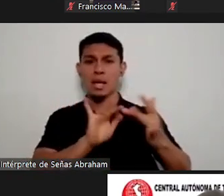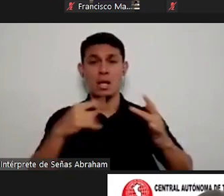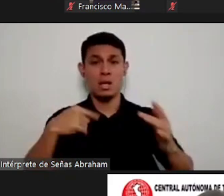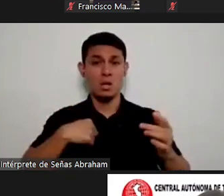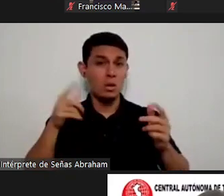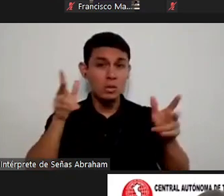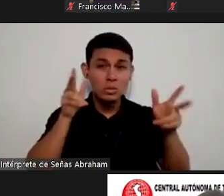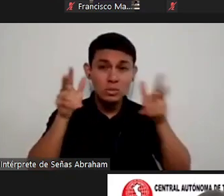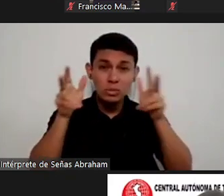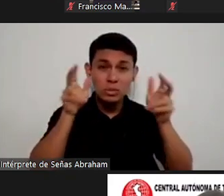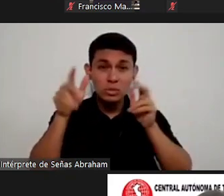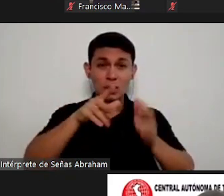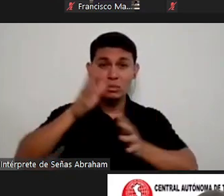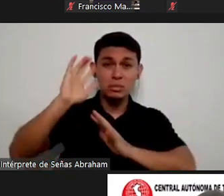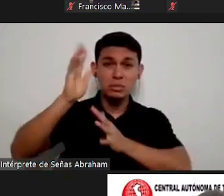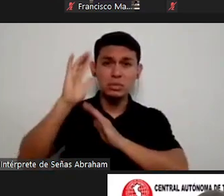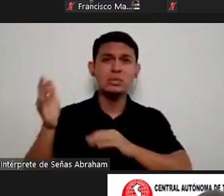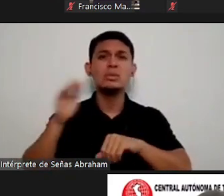for